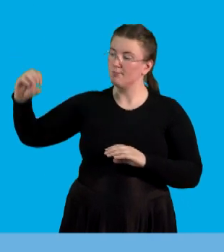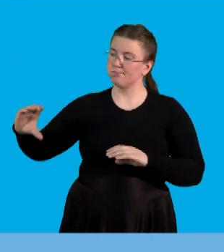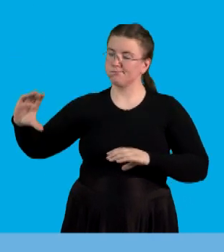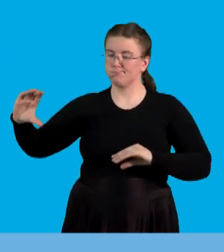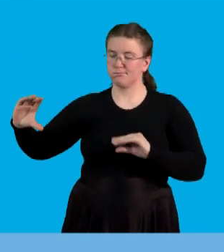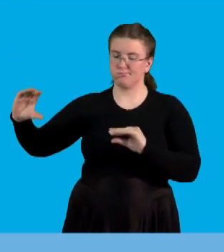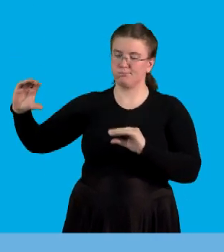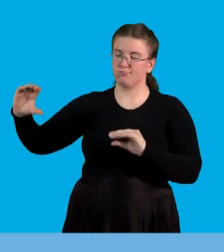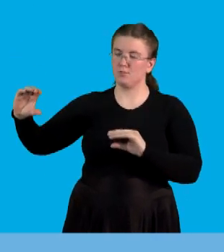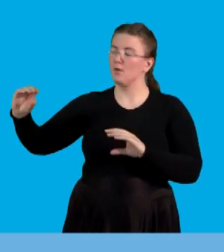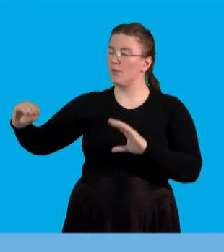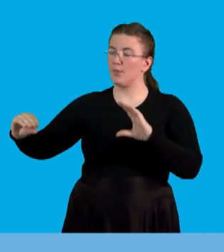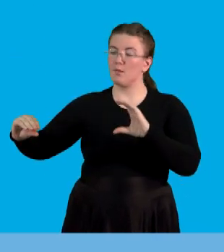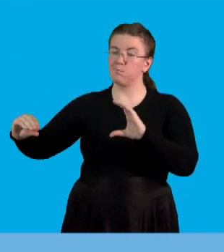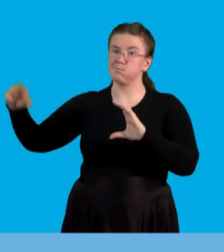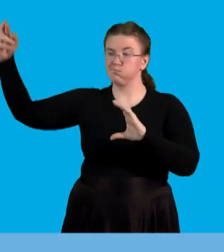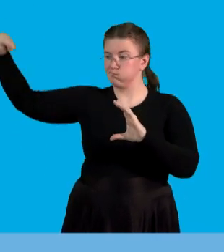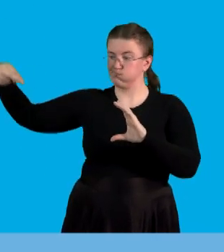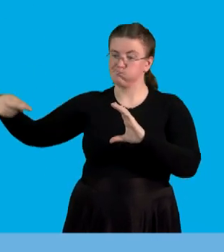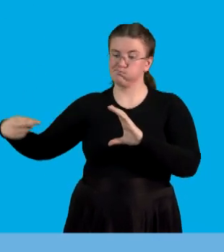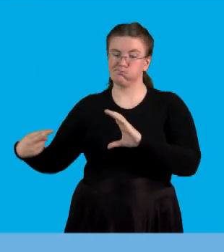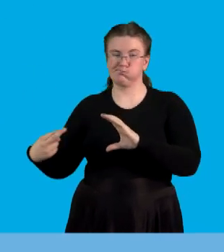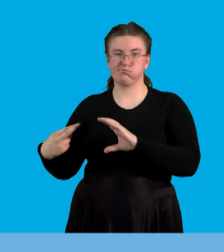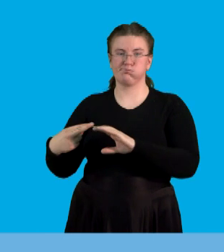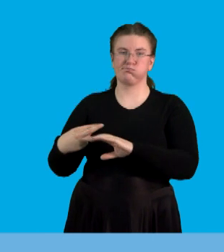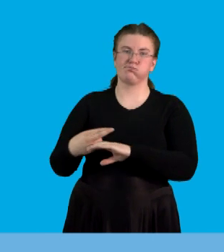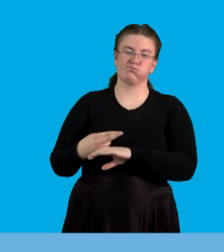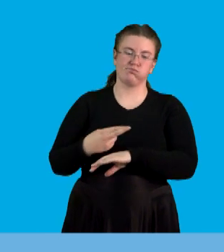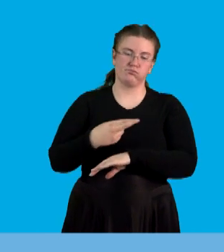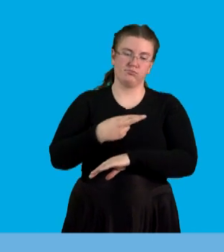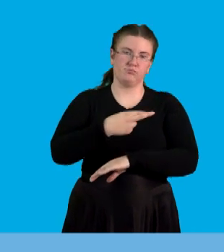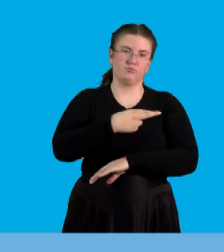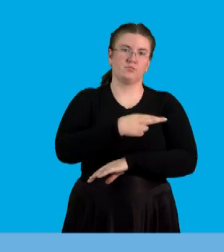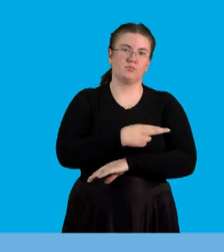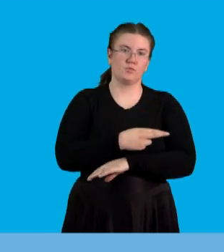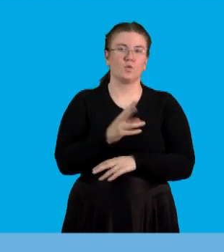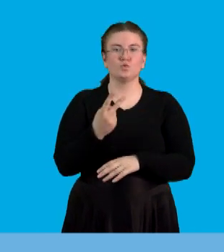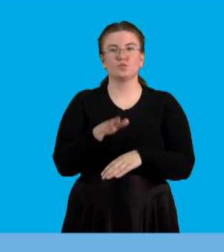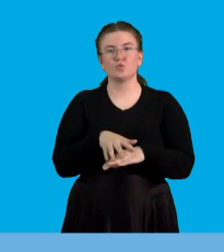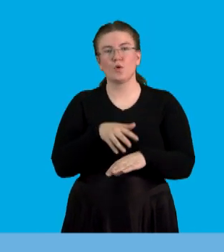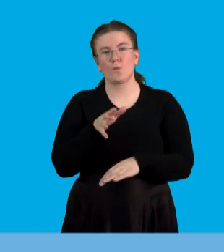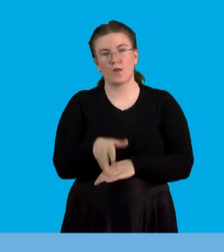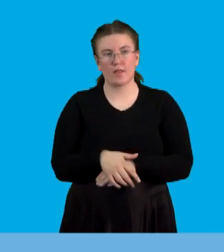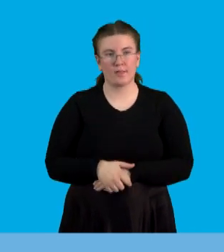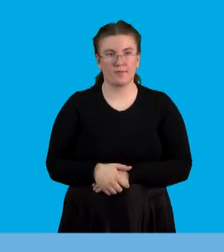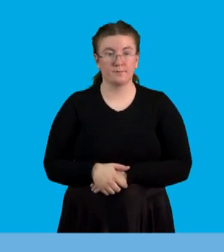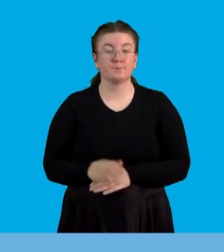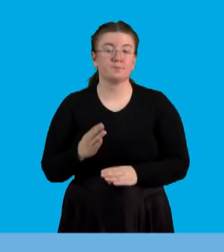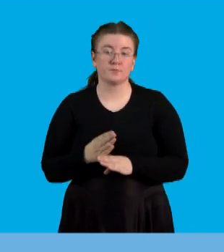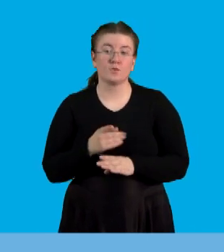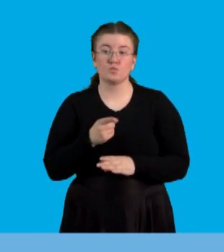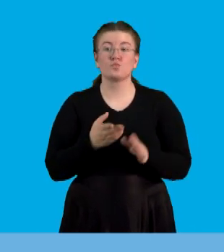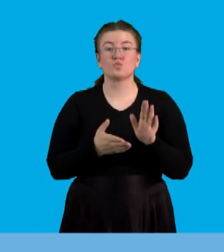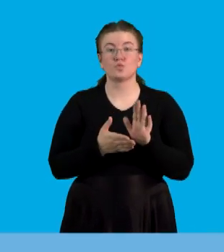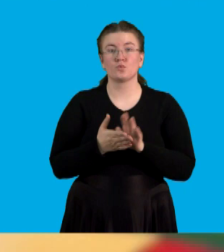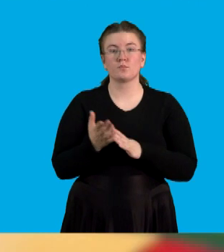more dense medium, it is going to bend towards the normal and it is going to slow down. Now, before